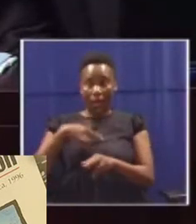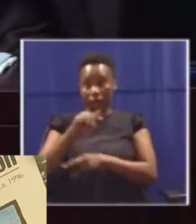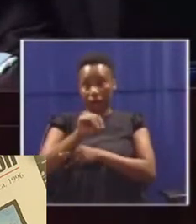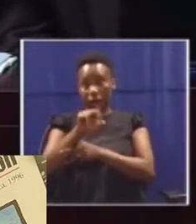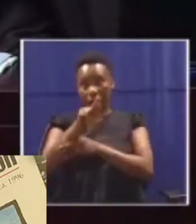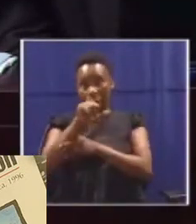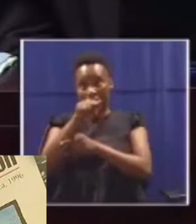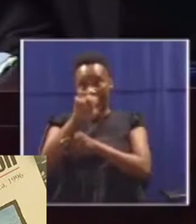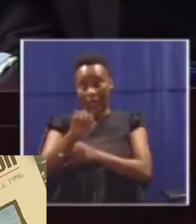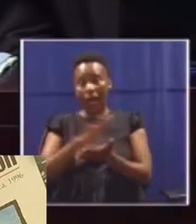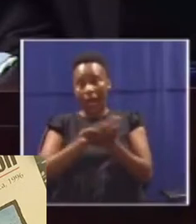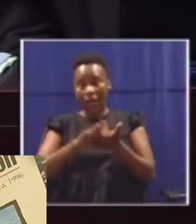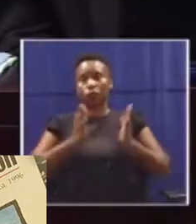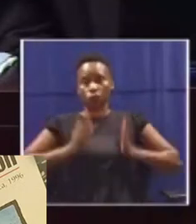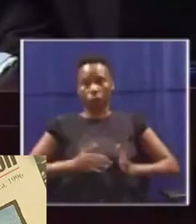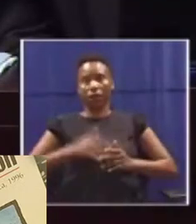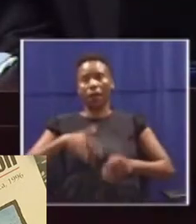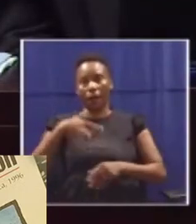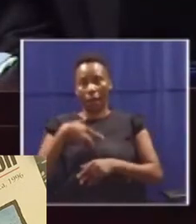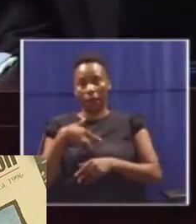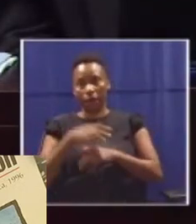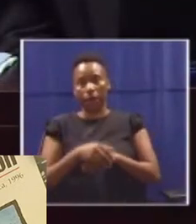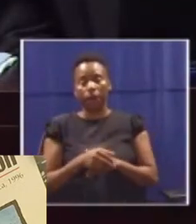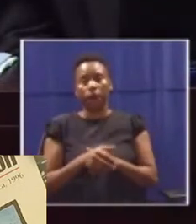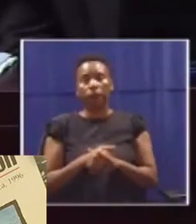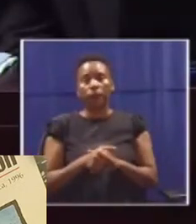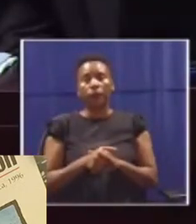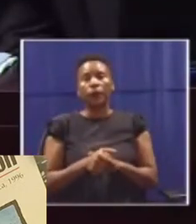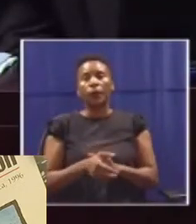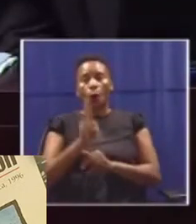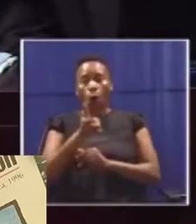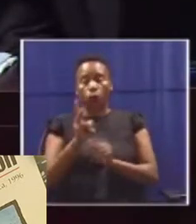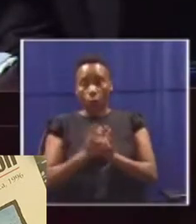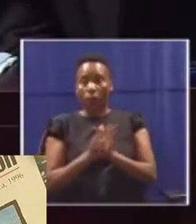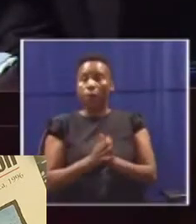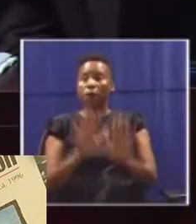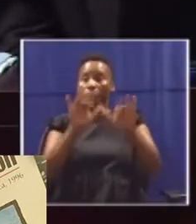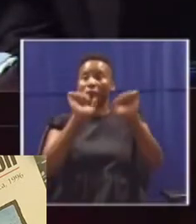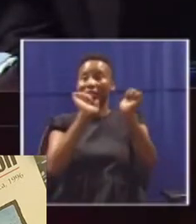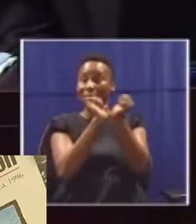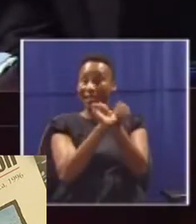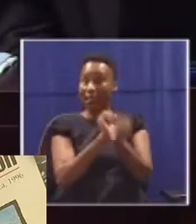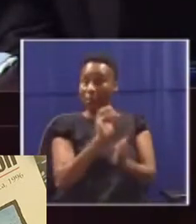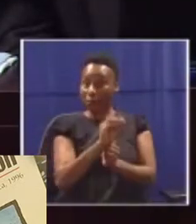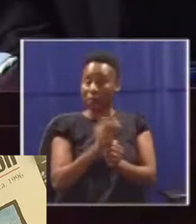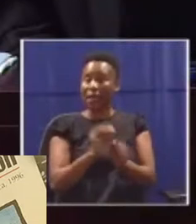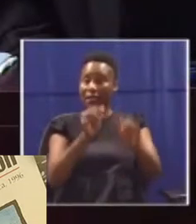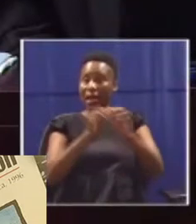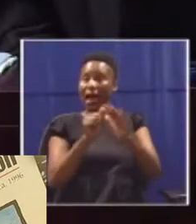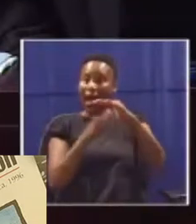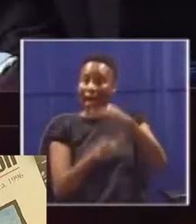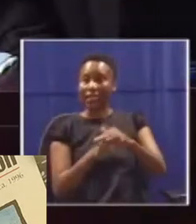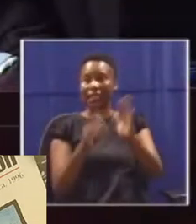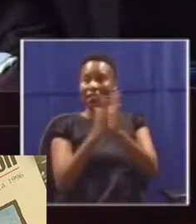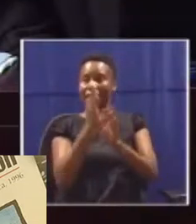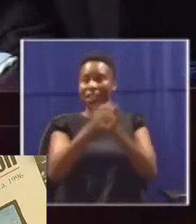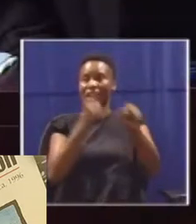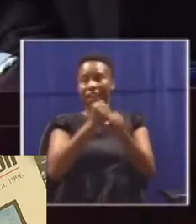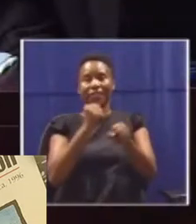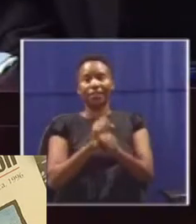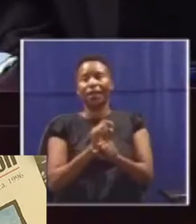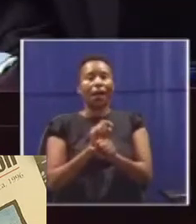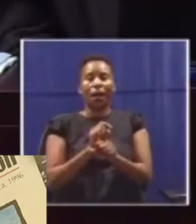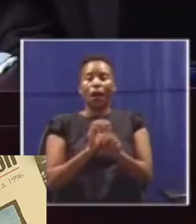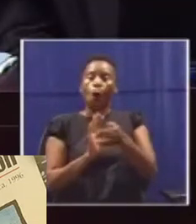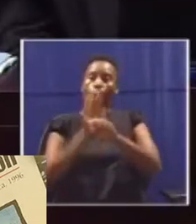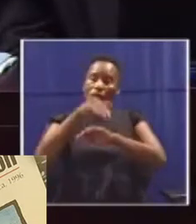life. The alternative to the fine will be an imprisonment that will not exceed 10 years. So we are hoping that with